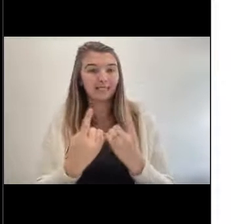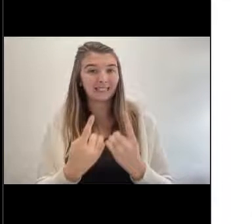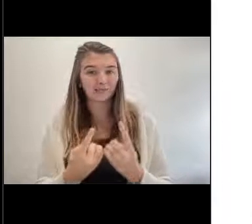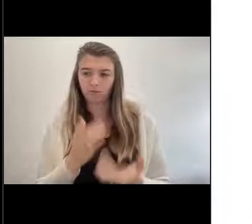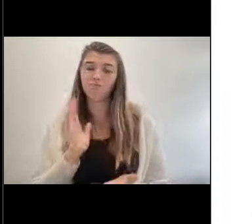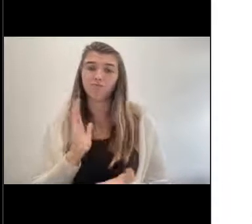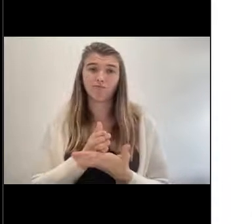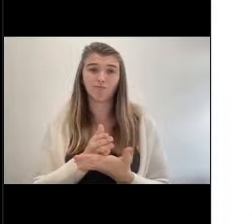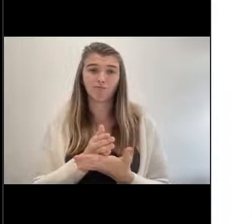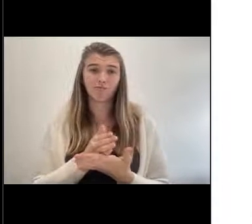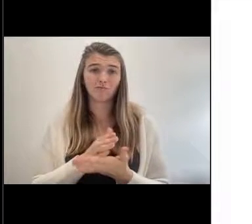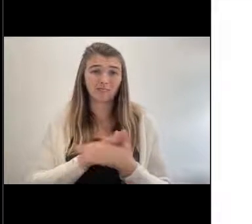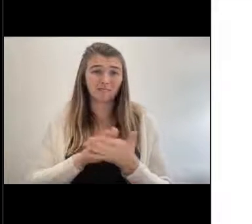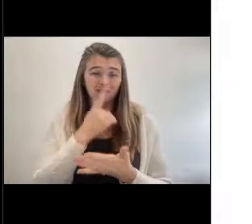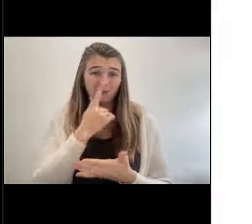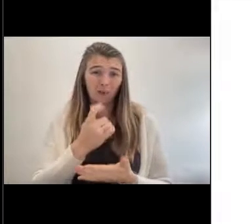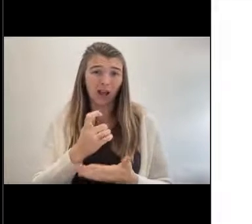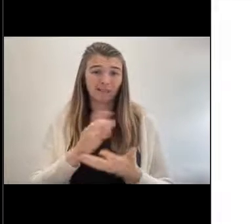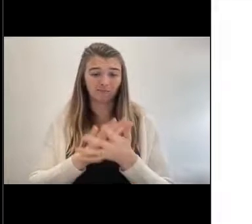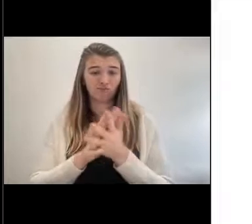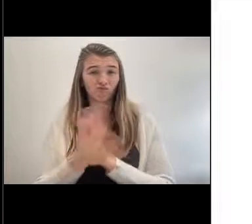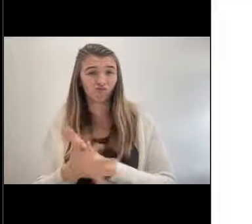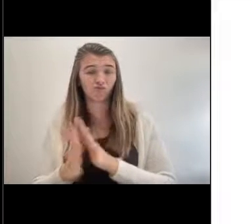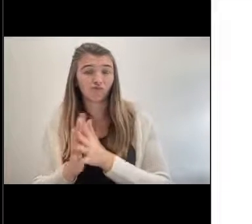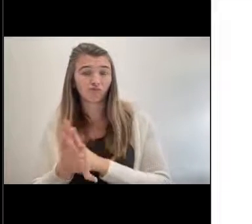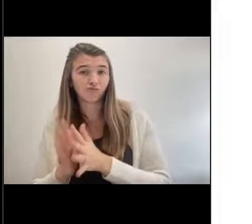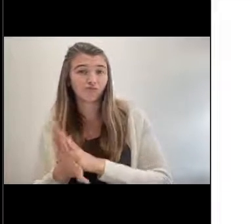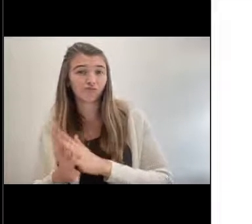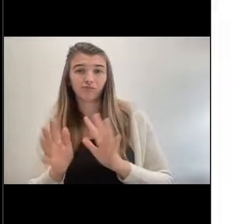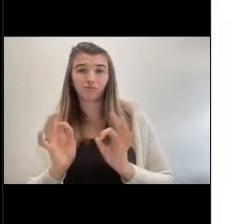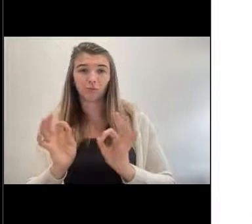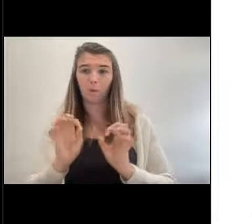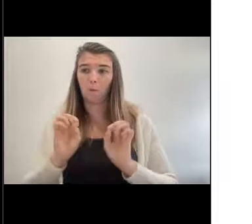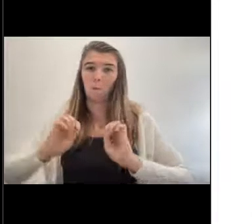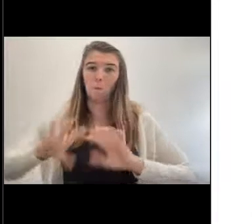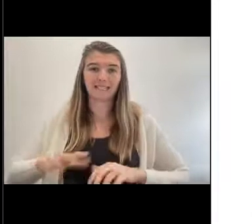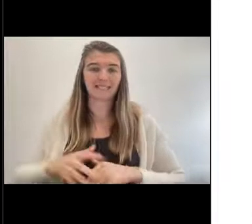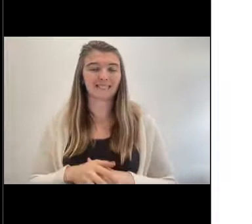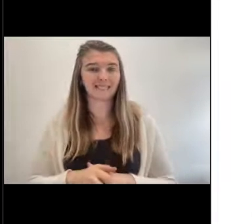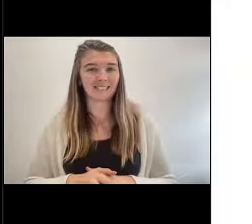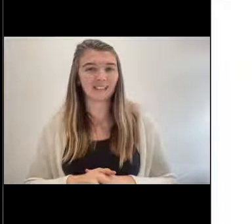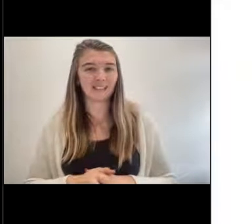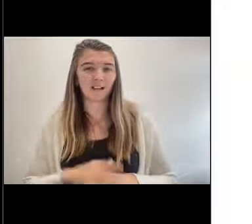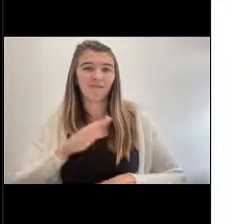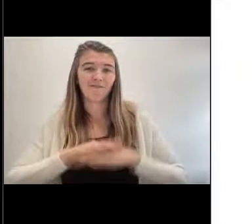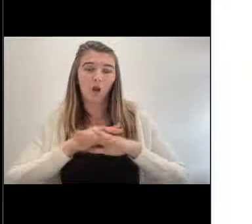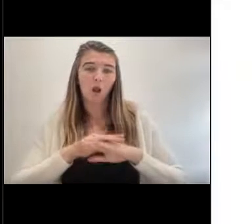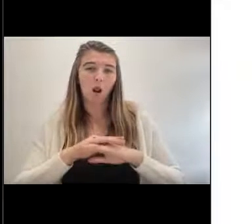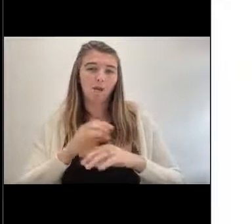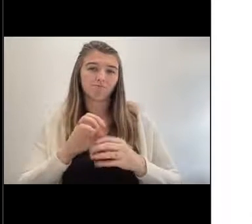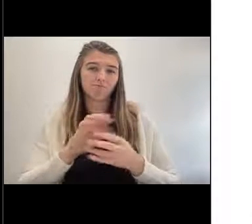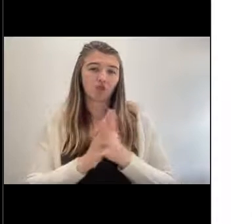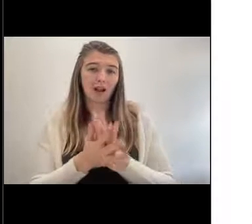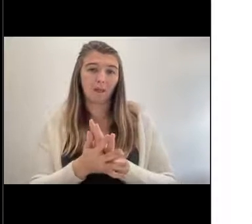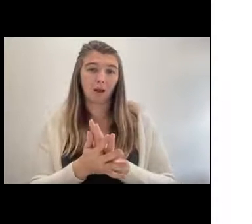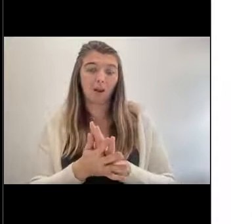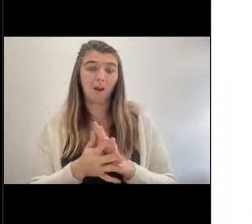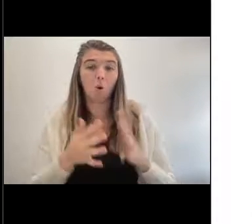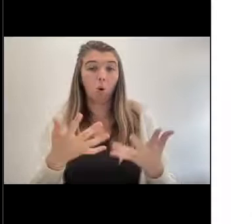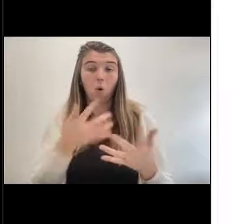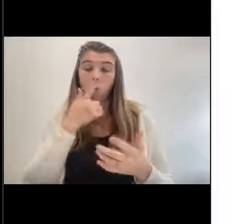are enzymes that can depolymerize these materials and completely degrade them, convert them, if we're talking about an